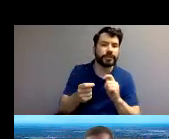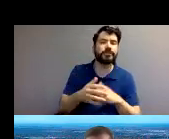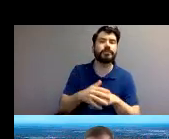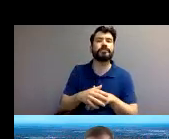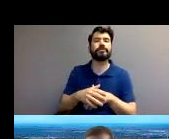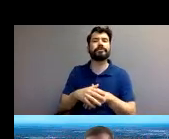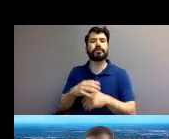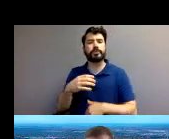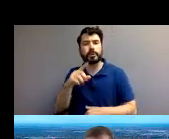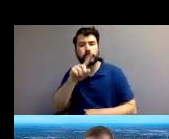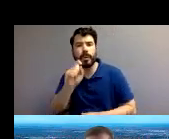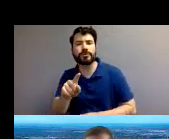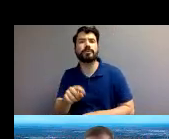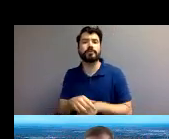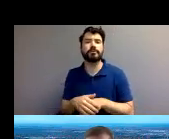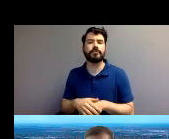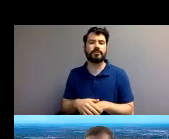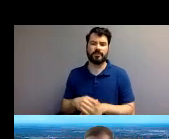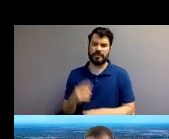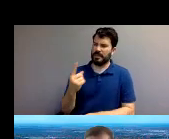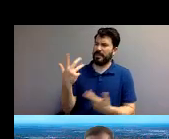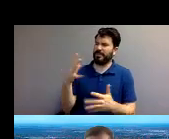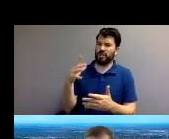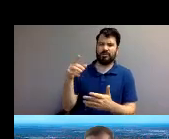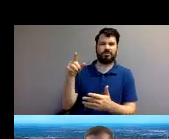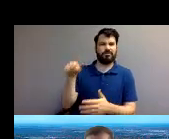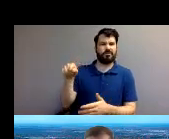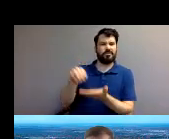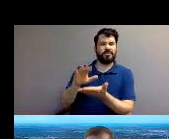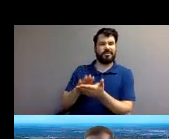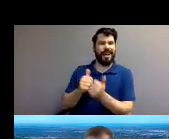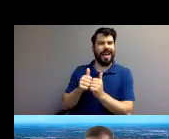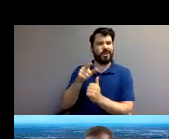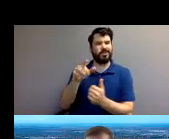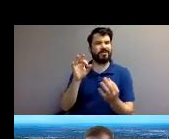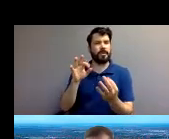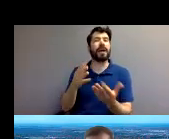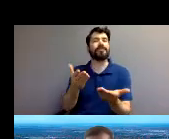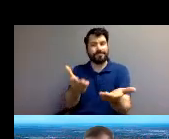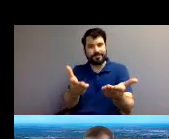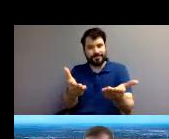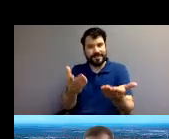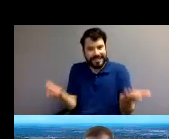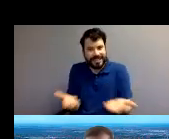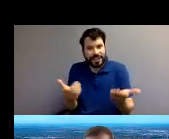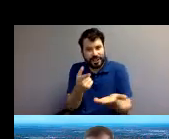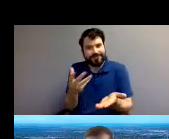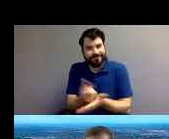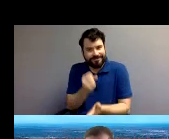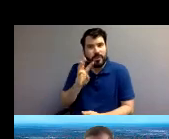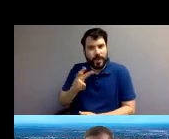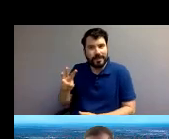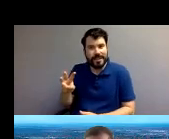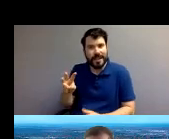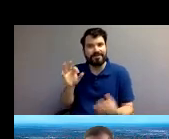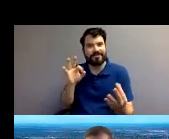someone asked that question a while, how can we give input? This is how you can give input. The site soon will be